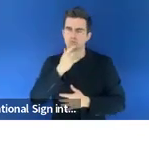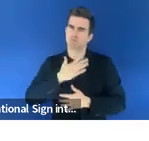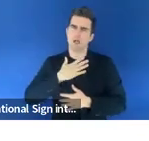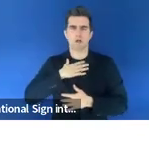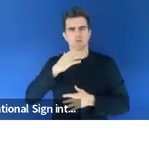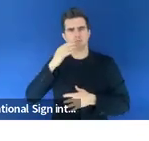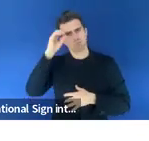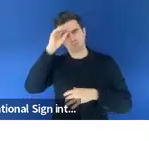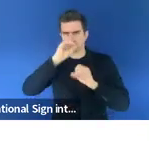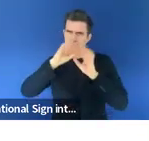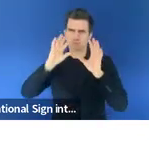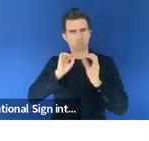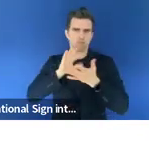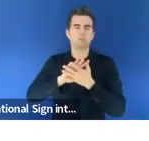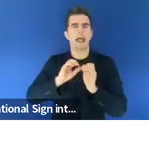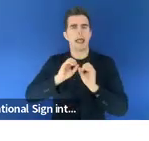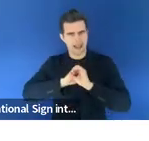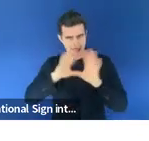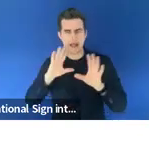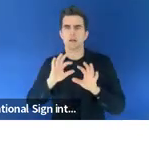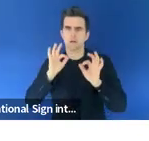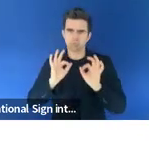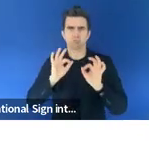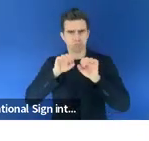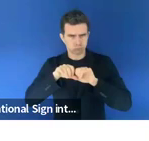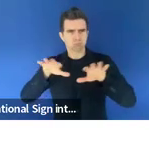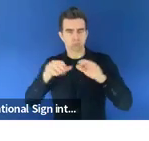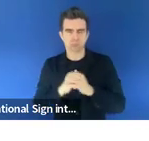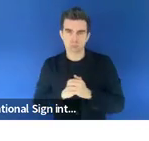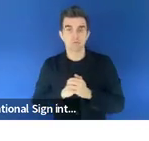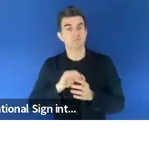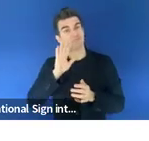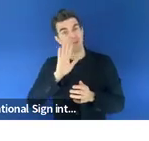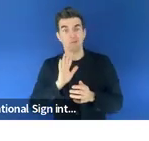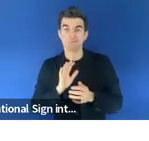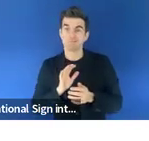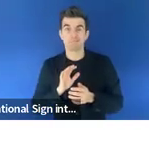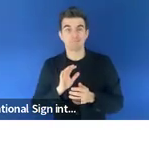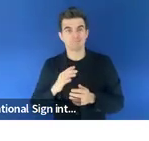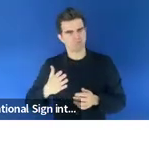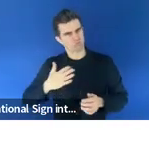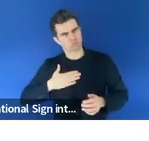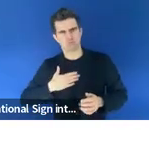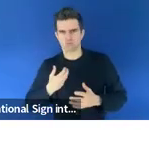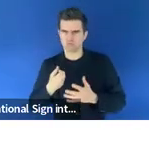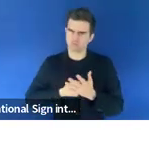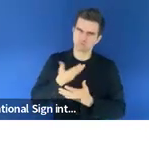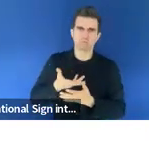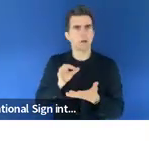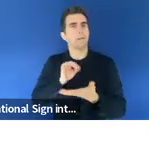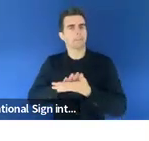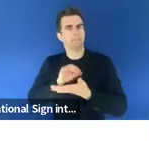the world around us. And when you do that, you can also look for other people who are talking about these